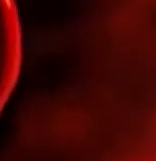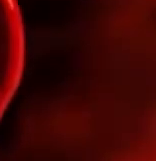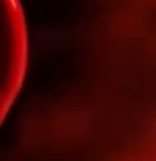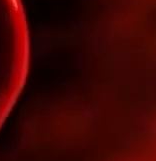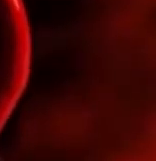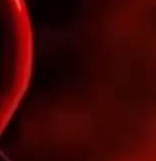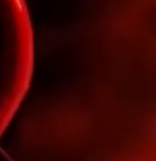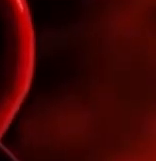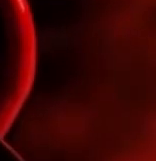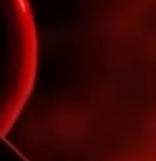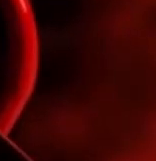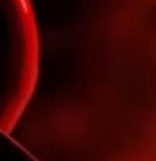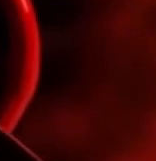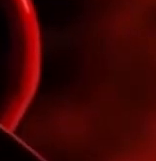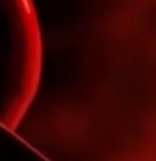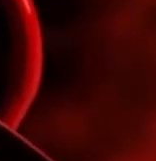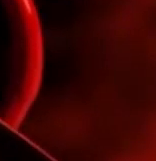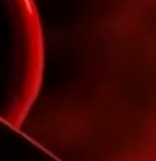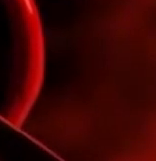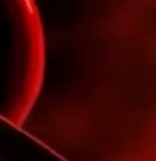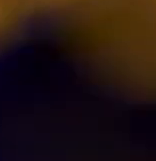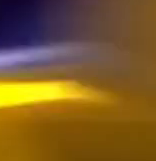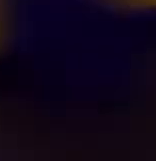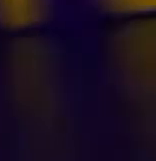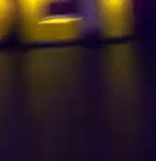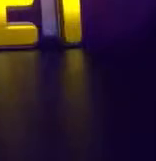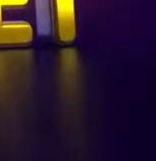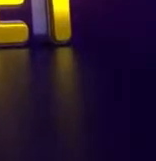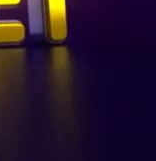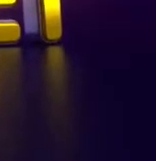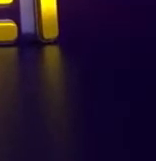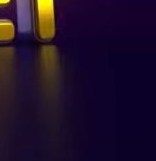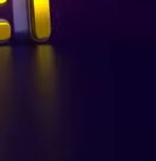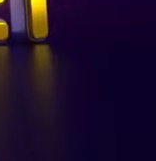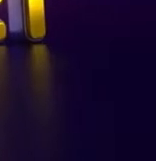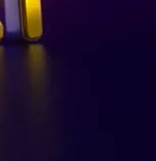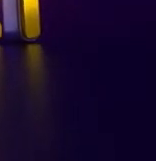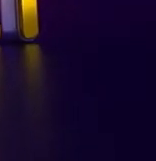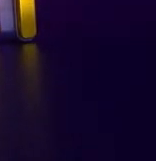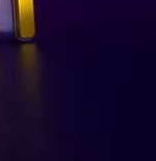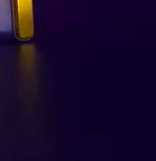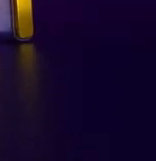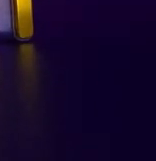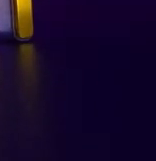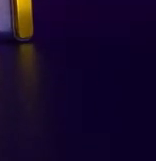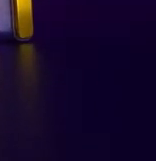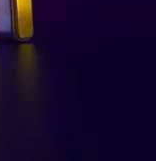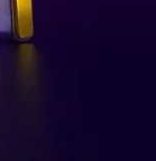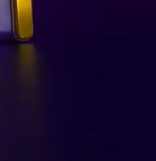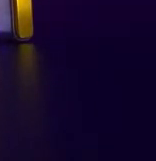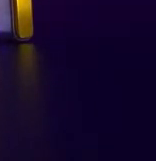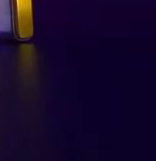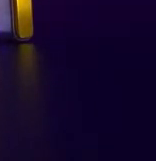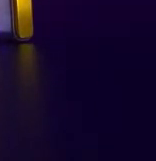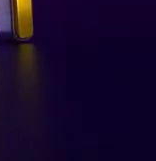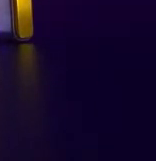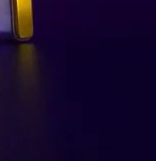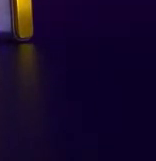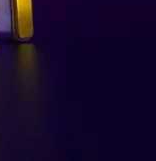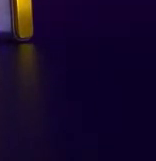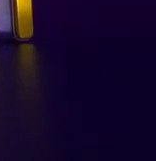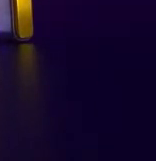the higher your wind. The sky is the limit. Mozart Bait.